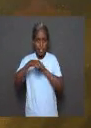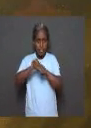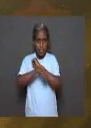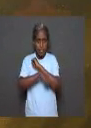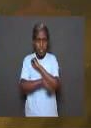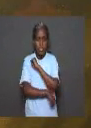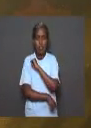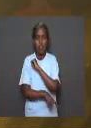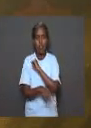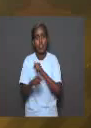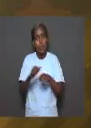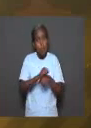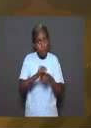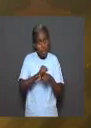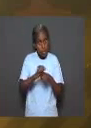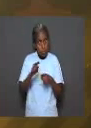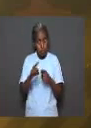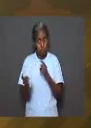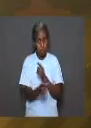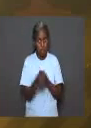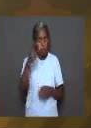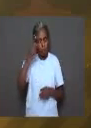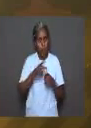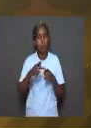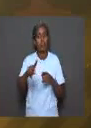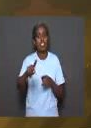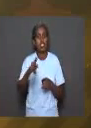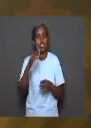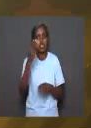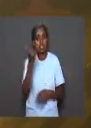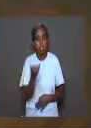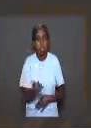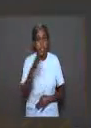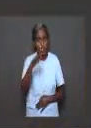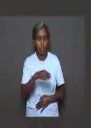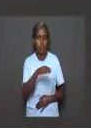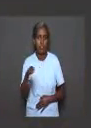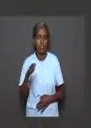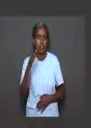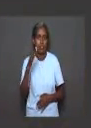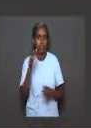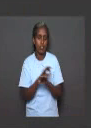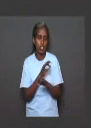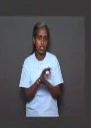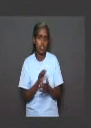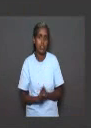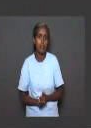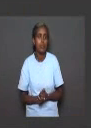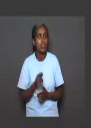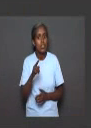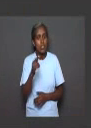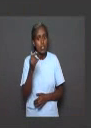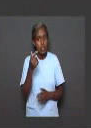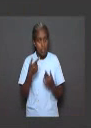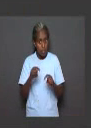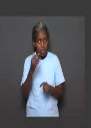practice to become proficient at graphing functions. We will try to graph a few more now.